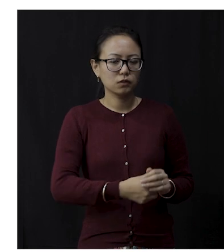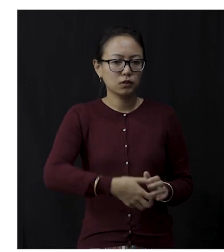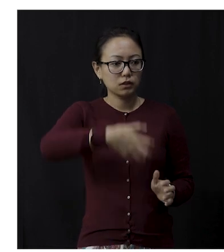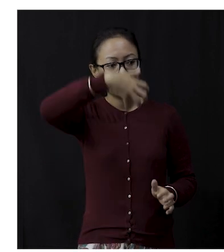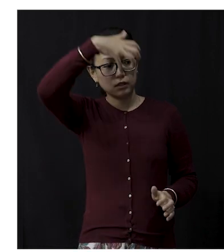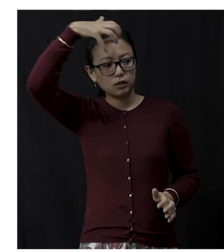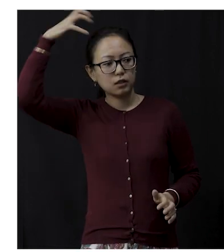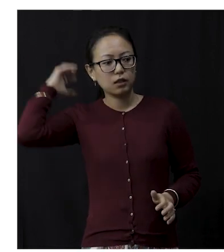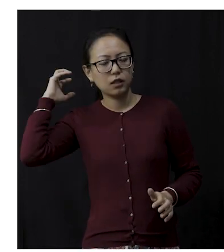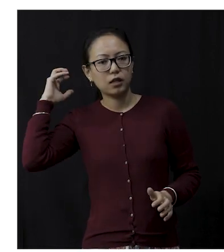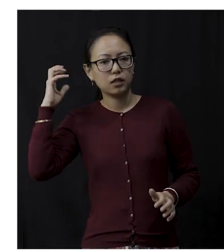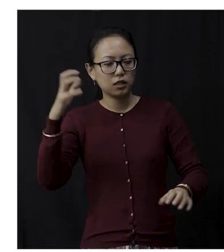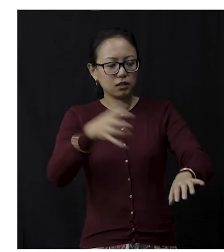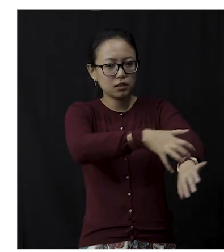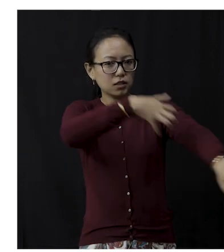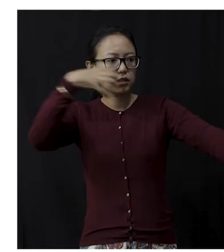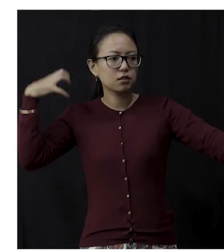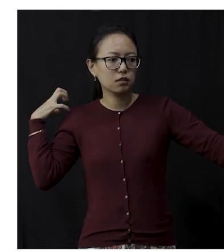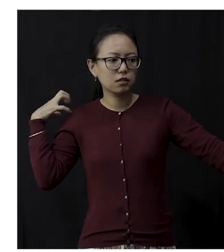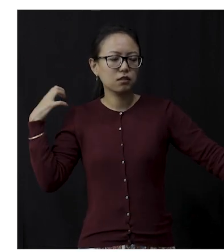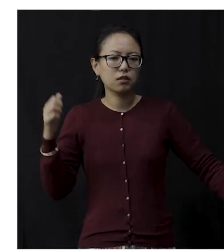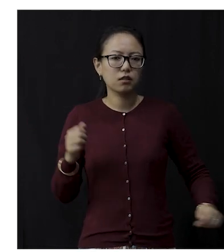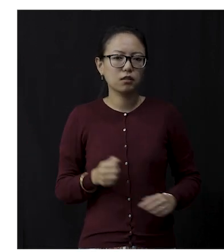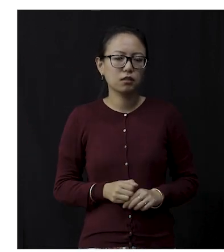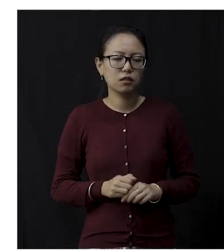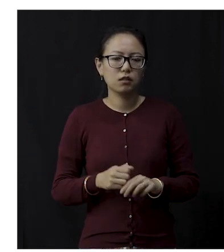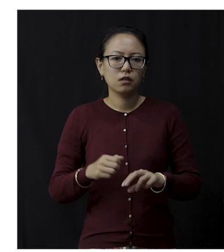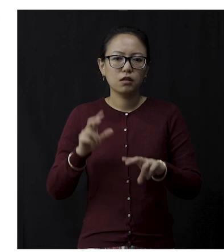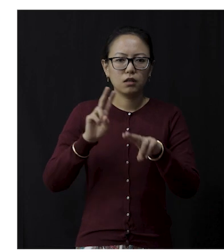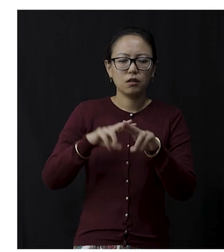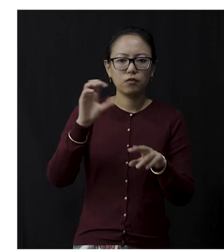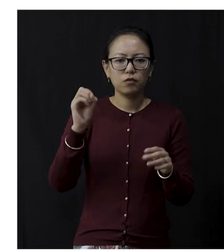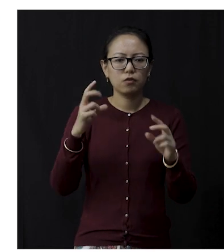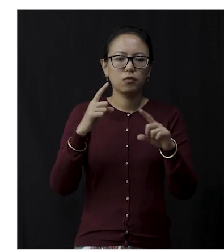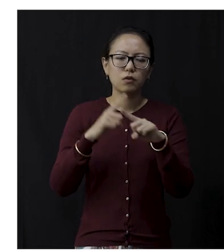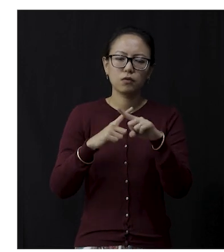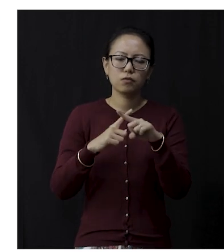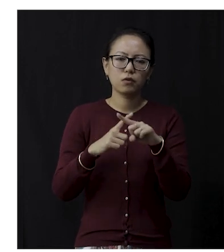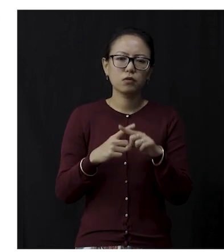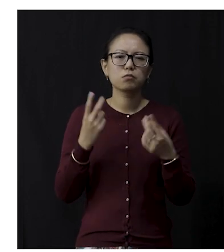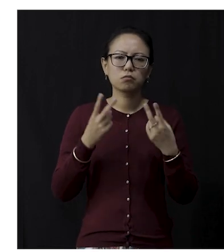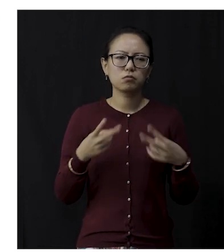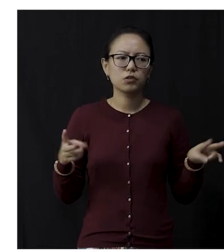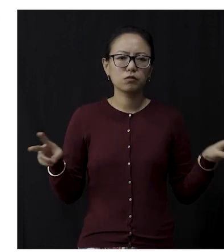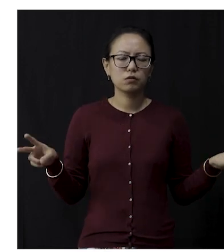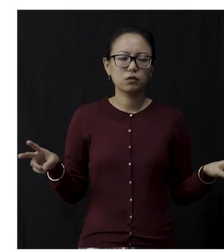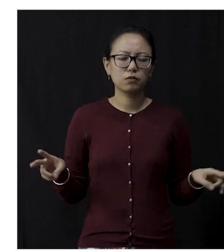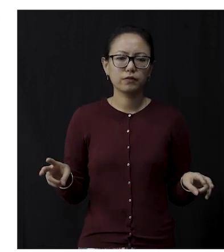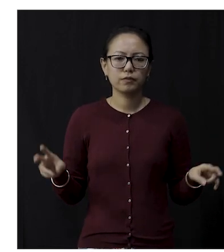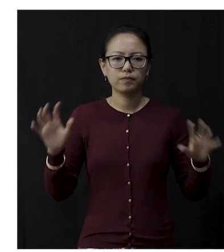students. Tiger. Okay, so we have lots of examples for